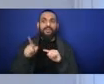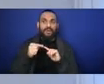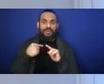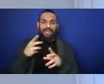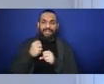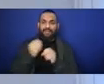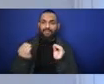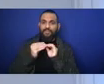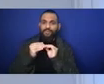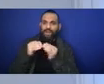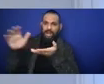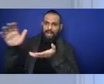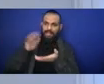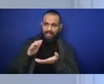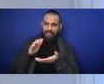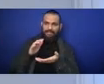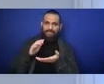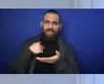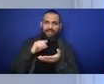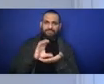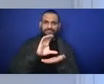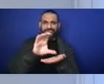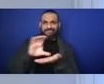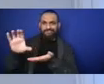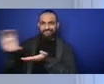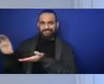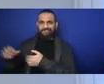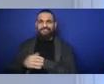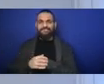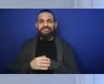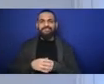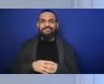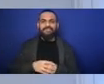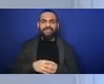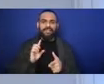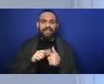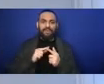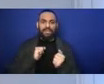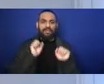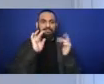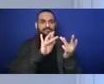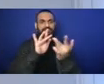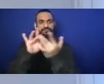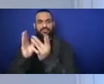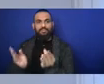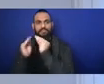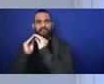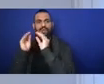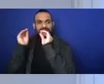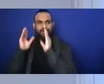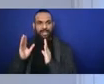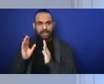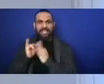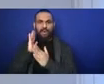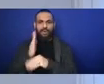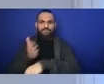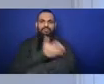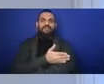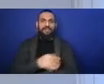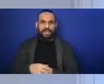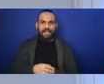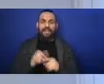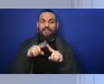with some of the smaller partners with the school districts. So that's one point of entry for educators. But